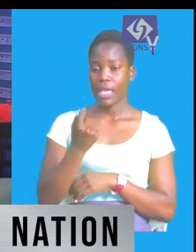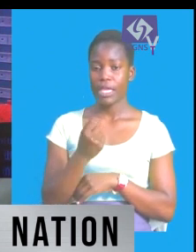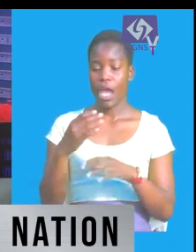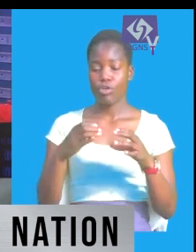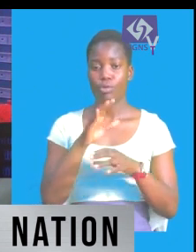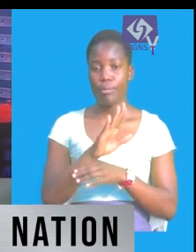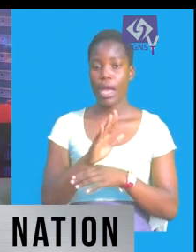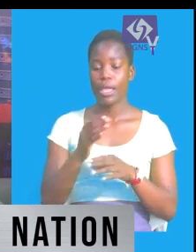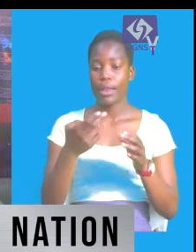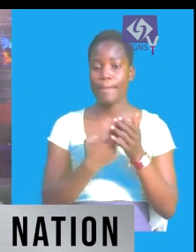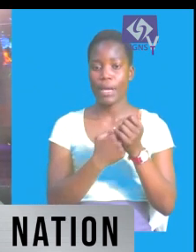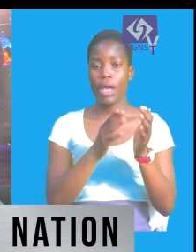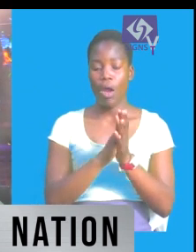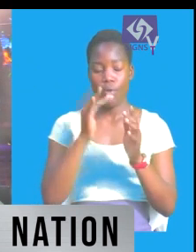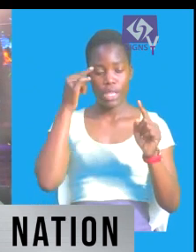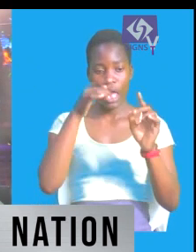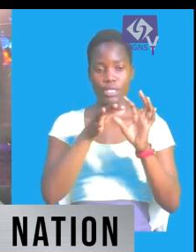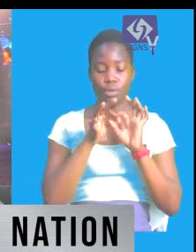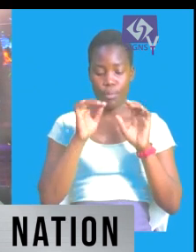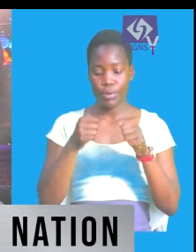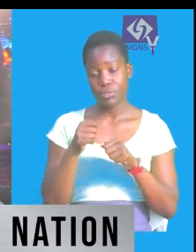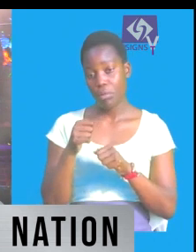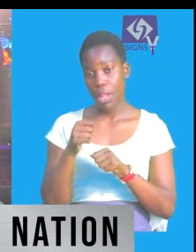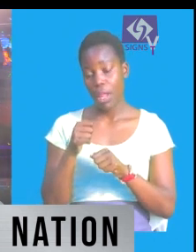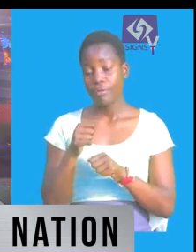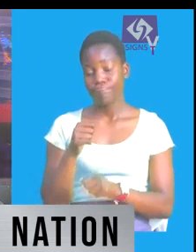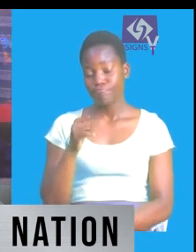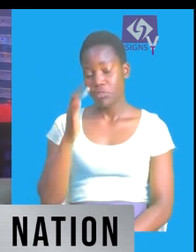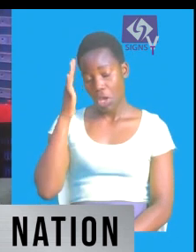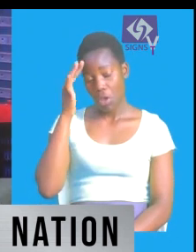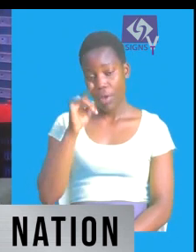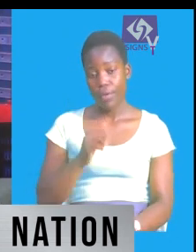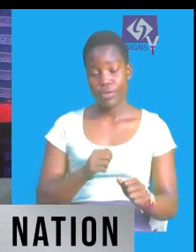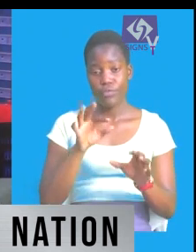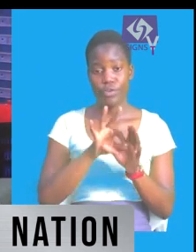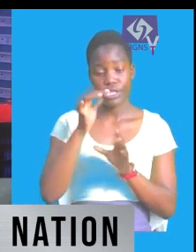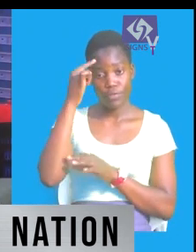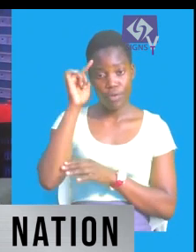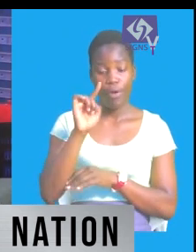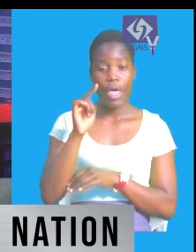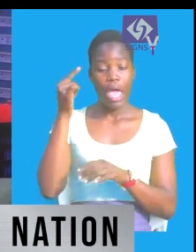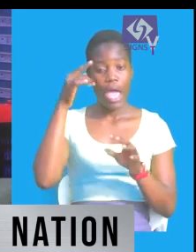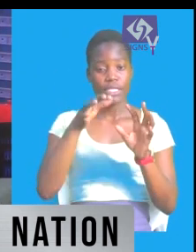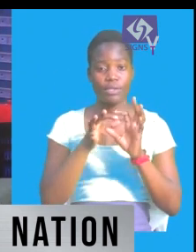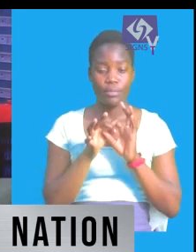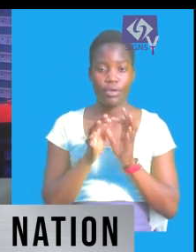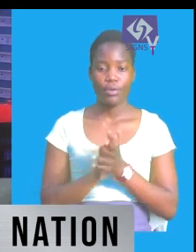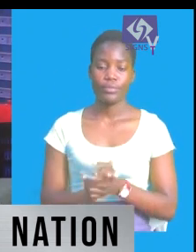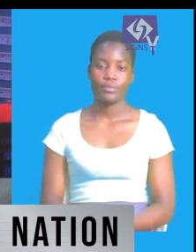yeah, I may guess, you know, you when you're Azimio, where I cast my vote. Where do